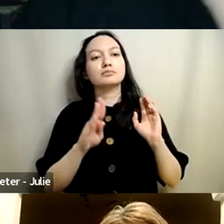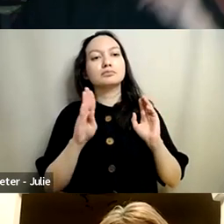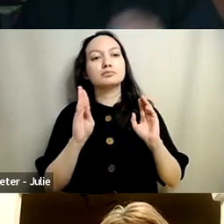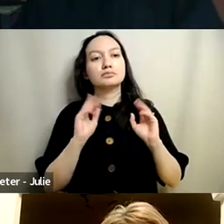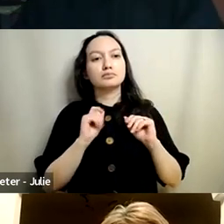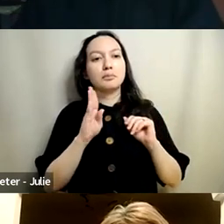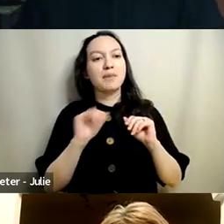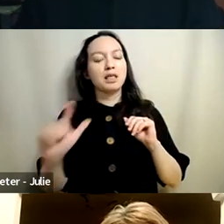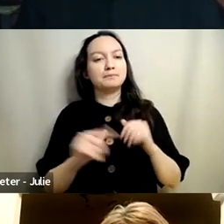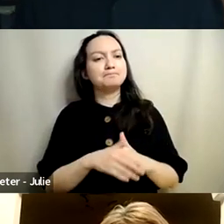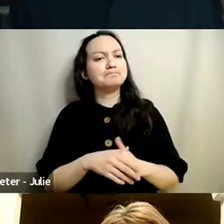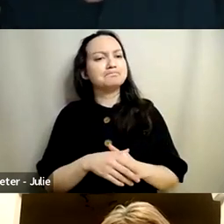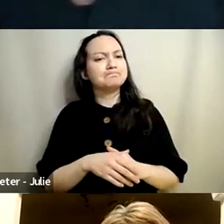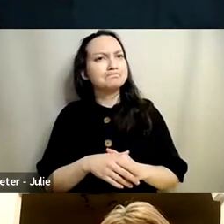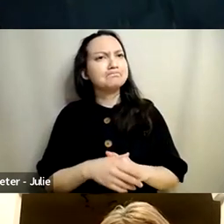Bill.